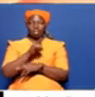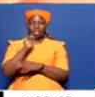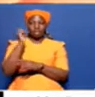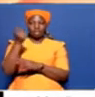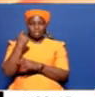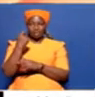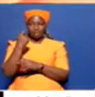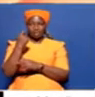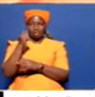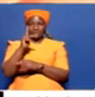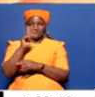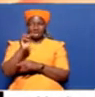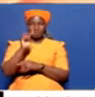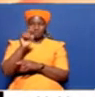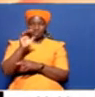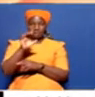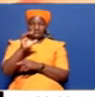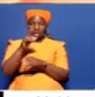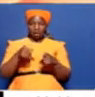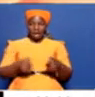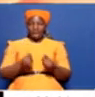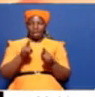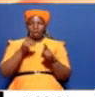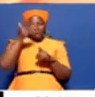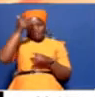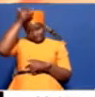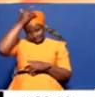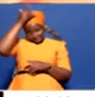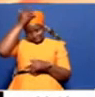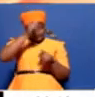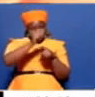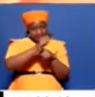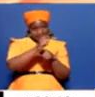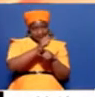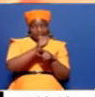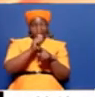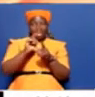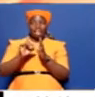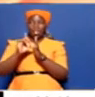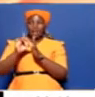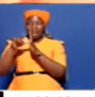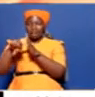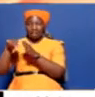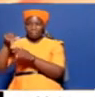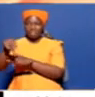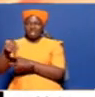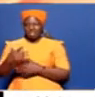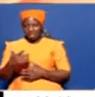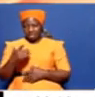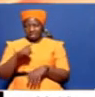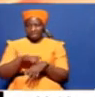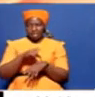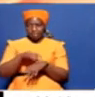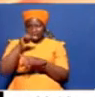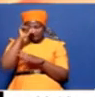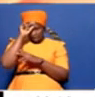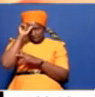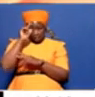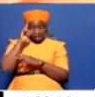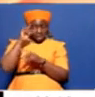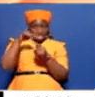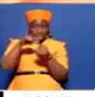allow nurses to train and pay later as the government eyes foreign employment opportunities for them. Kagwe gave